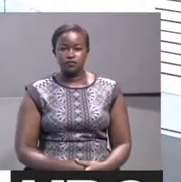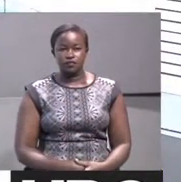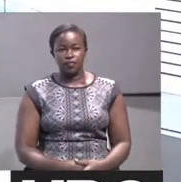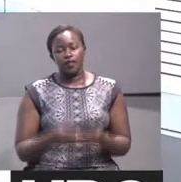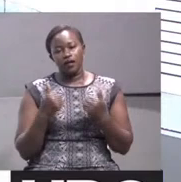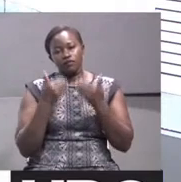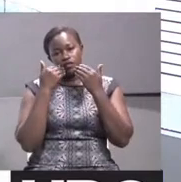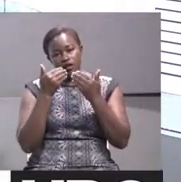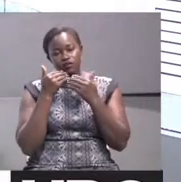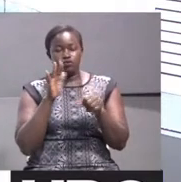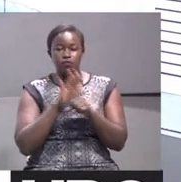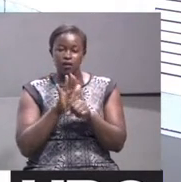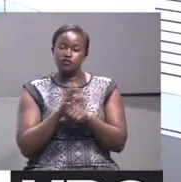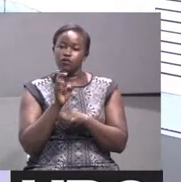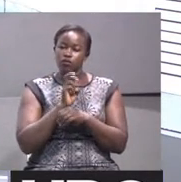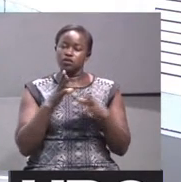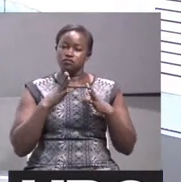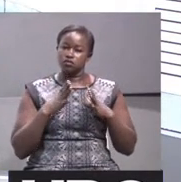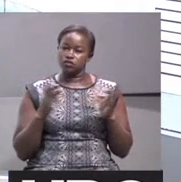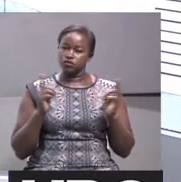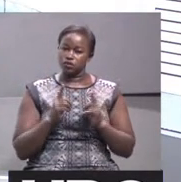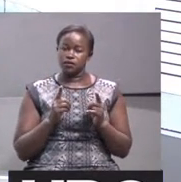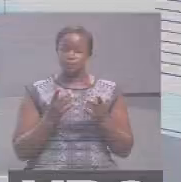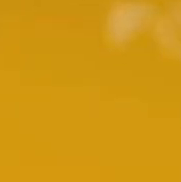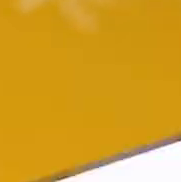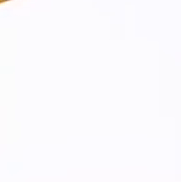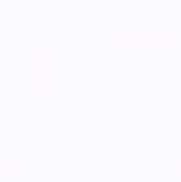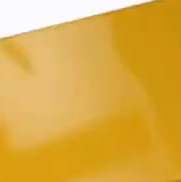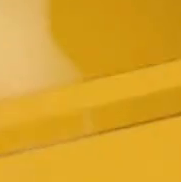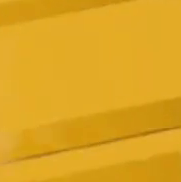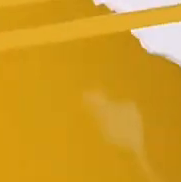We thank you so much for watching. Let's take a short break.